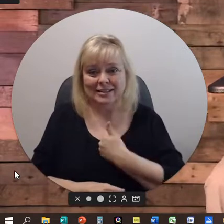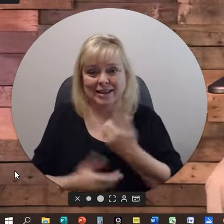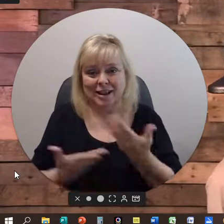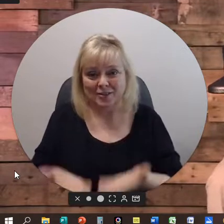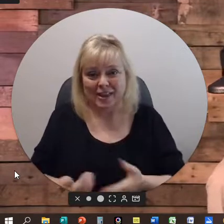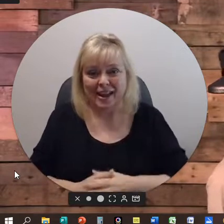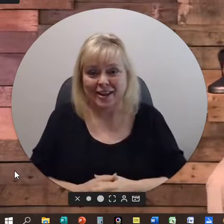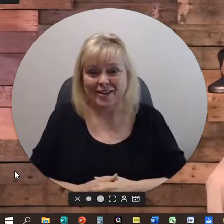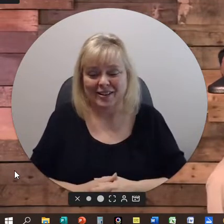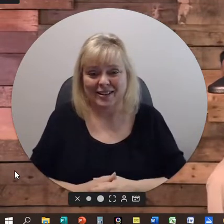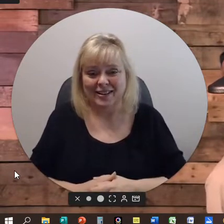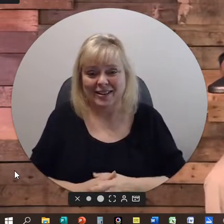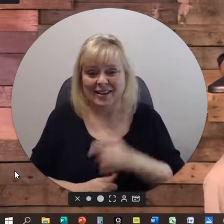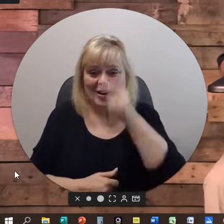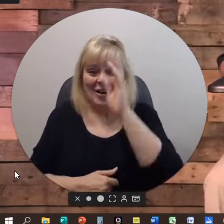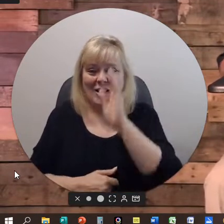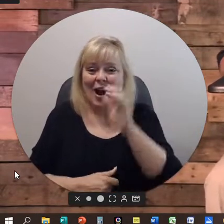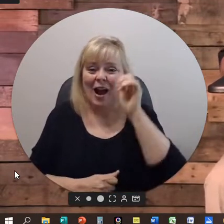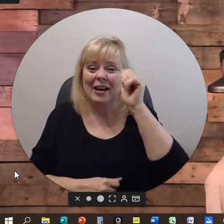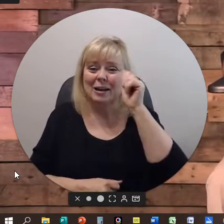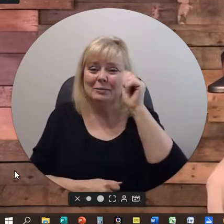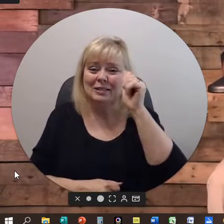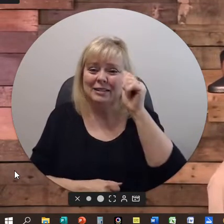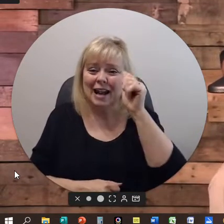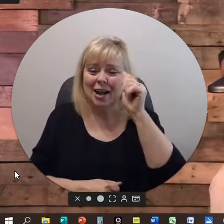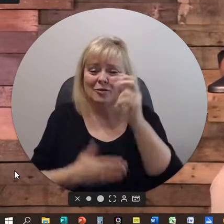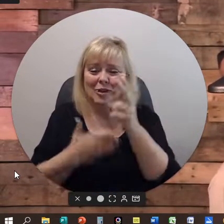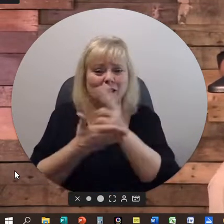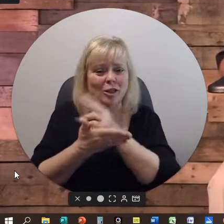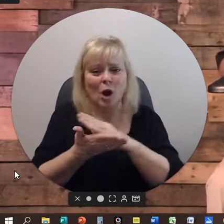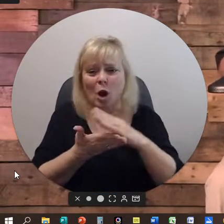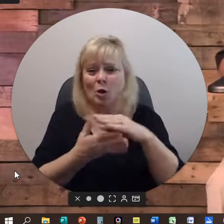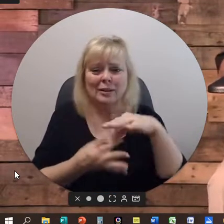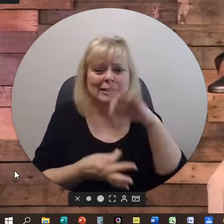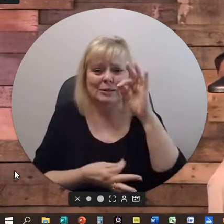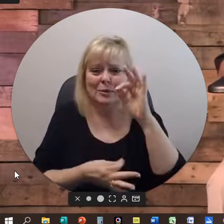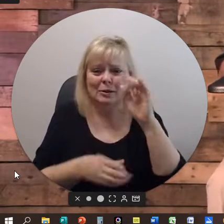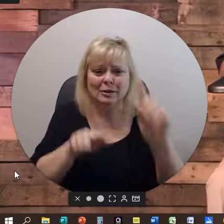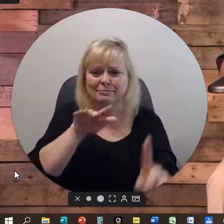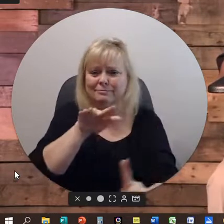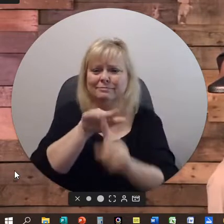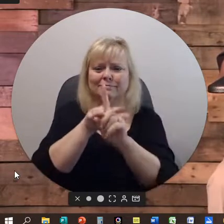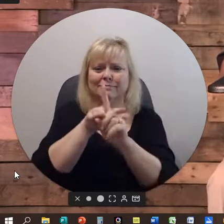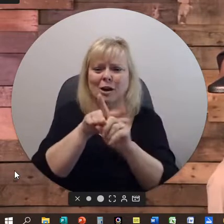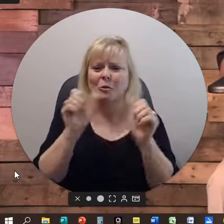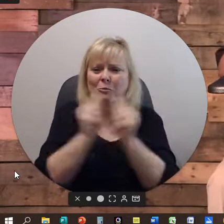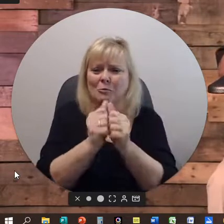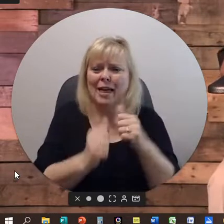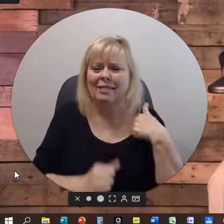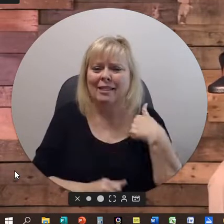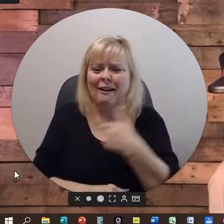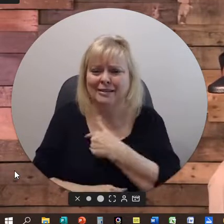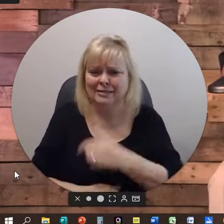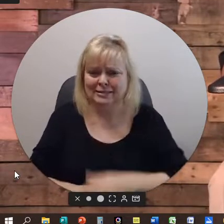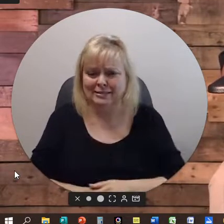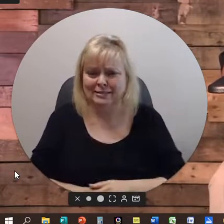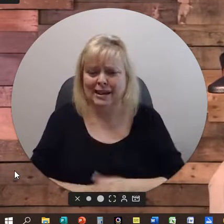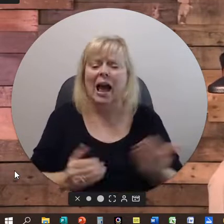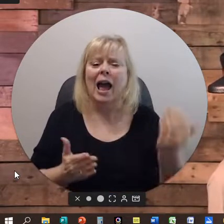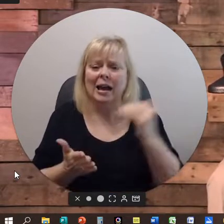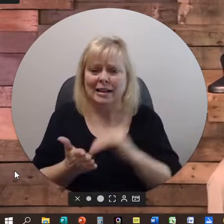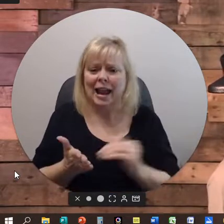in Christ, represented in the Holy Spirit, is uniquely with us. Time and again, the scriptures tell